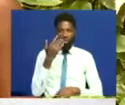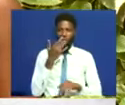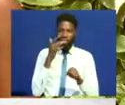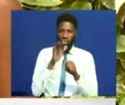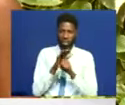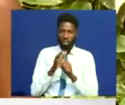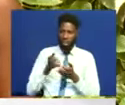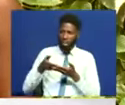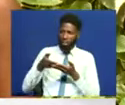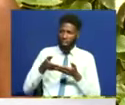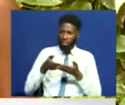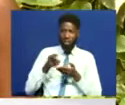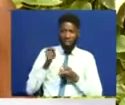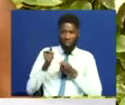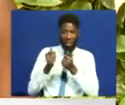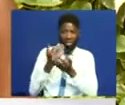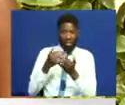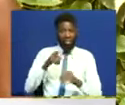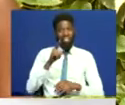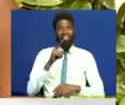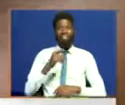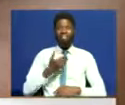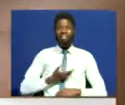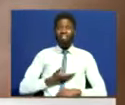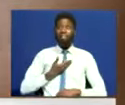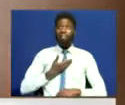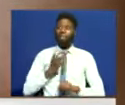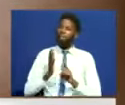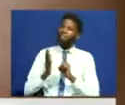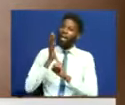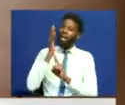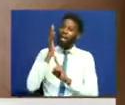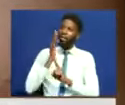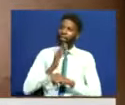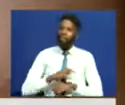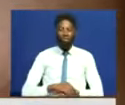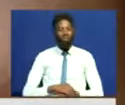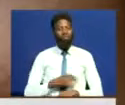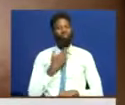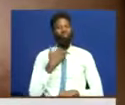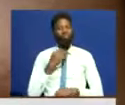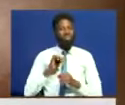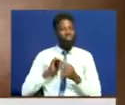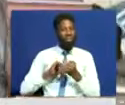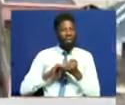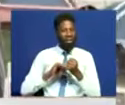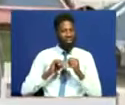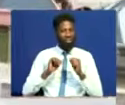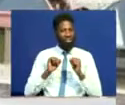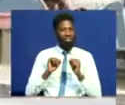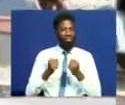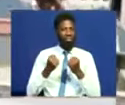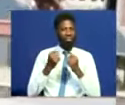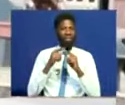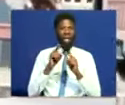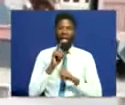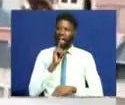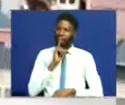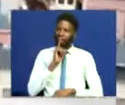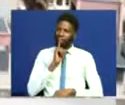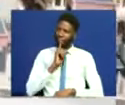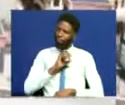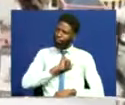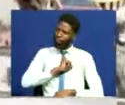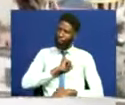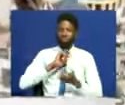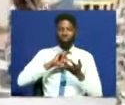get ready? But he snapped off and started beating me up. She wanted to save her marriage, but in her silence, it would seem she was digging